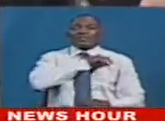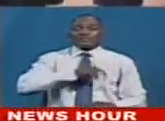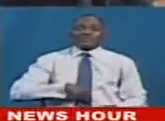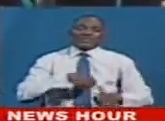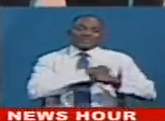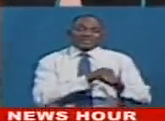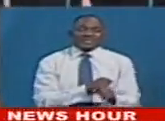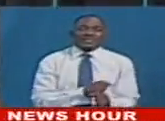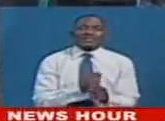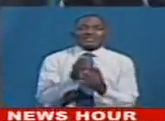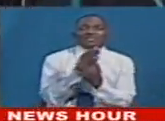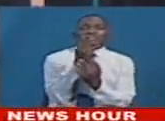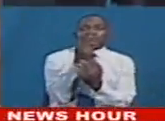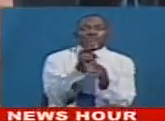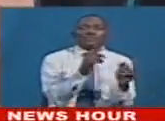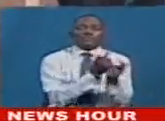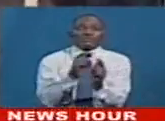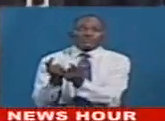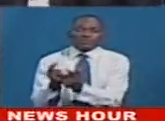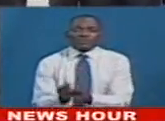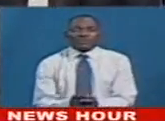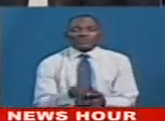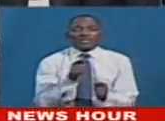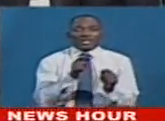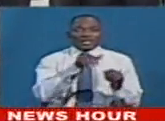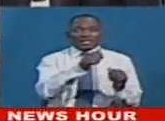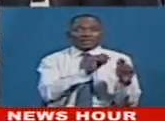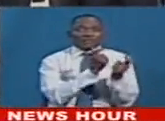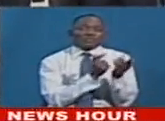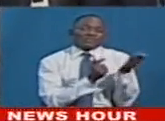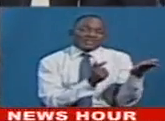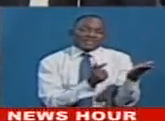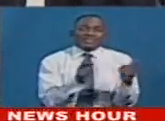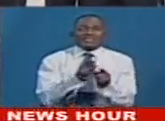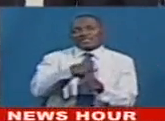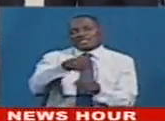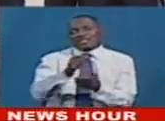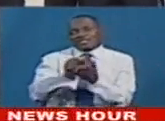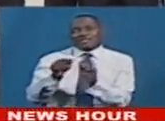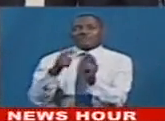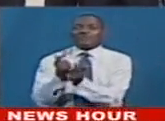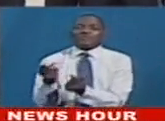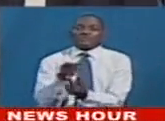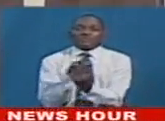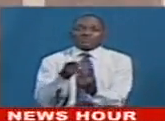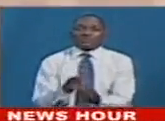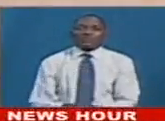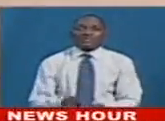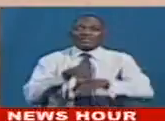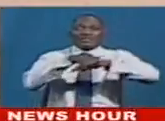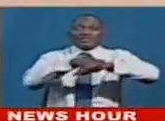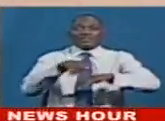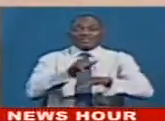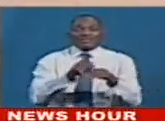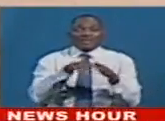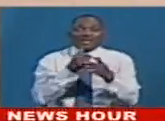and is divided into two detachments, the Buckingham Palace Detachment and the St. James Palace Detachment. The